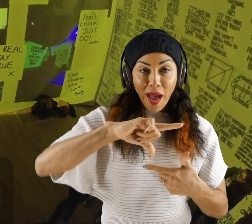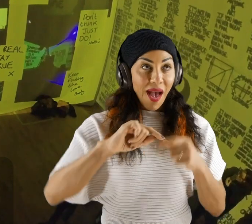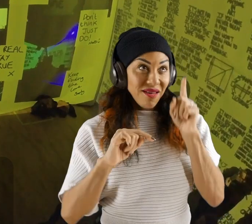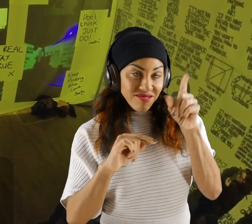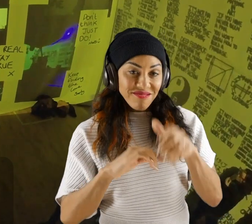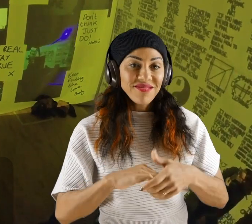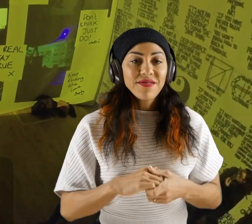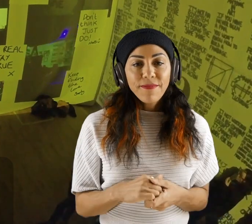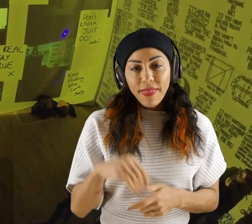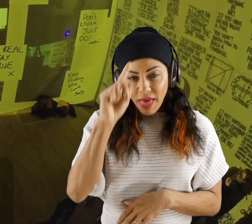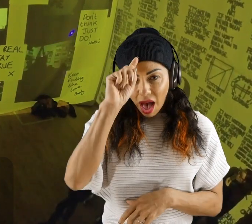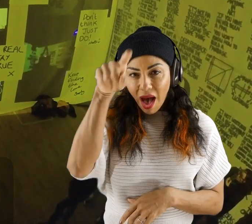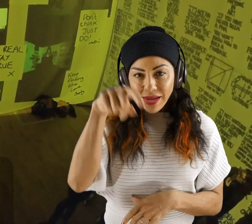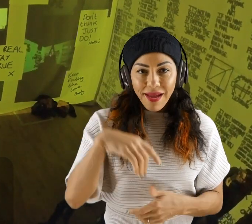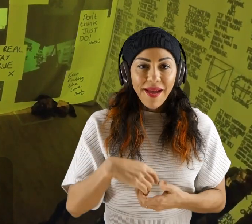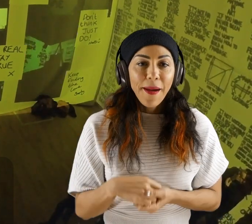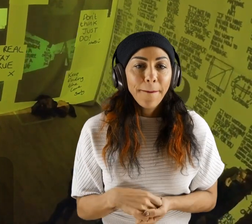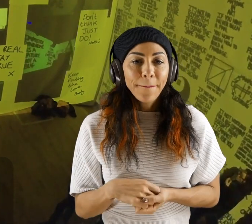of IRL,